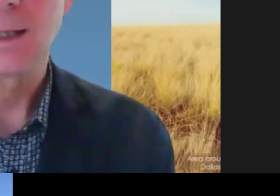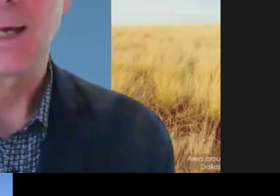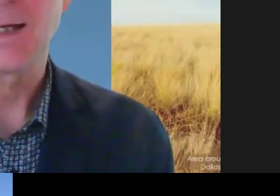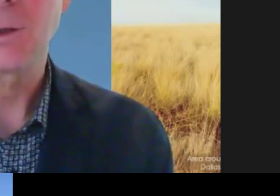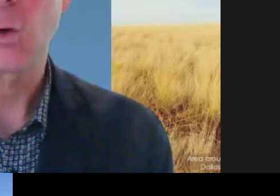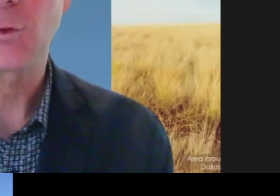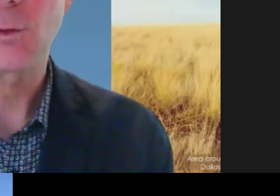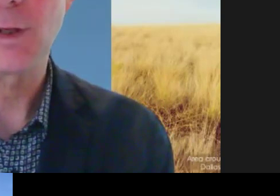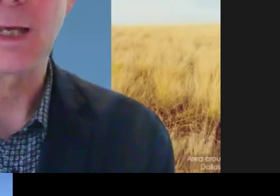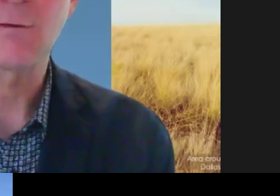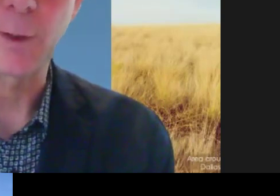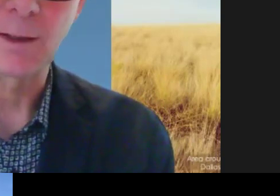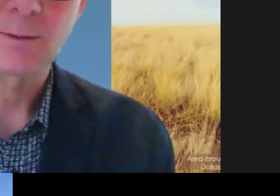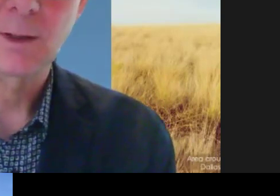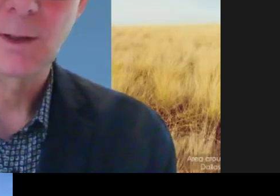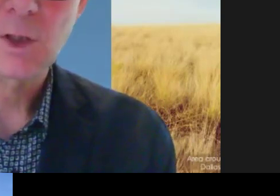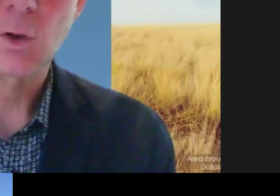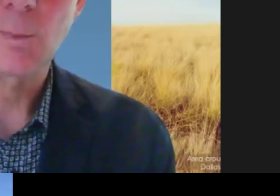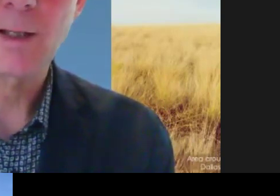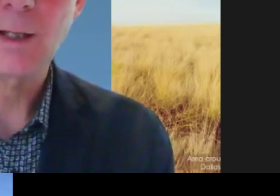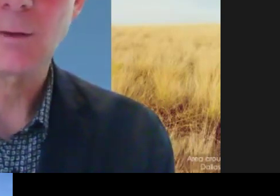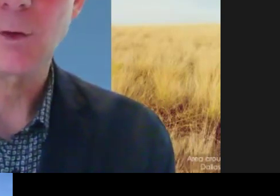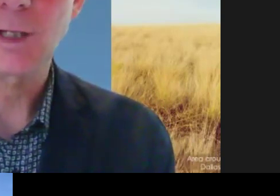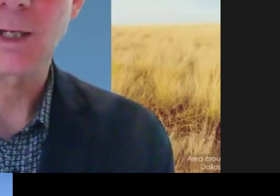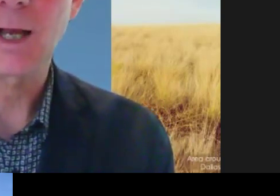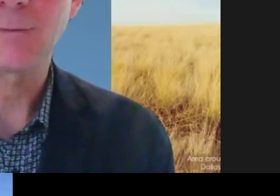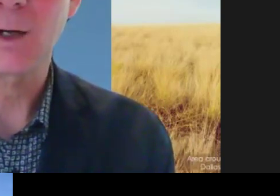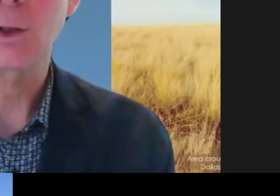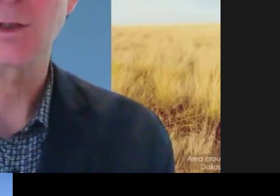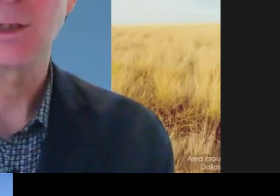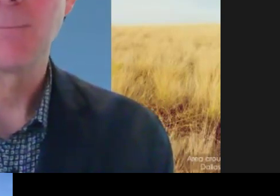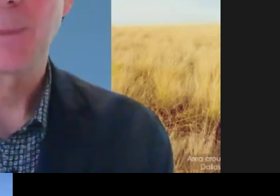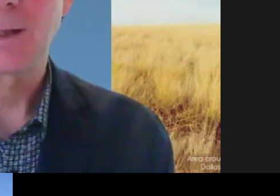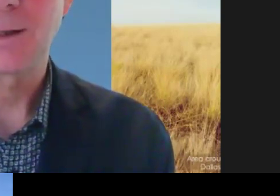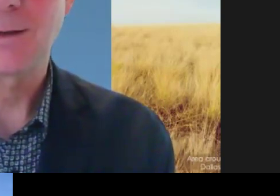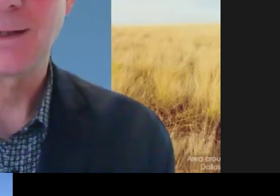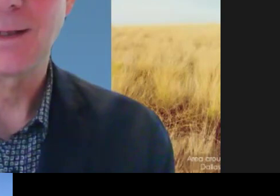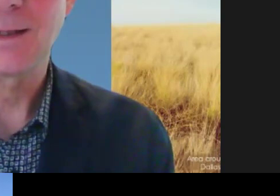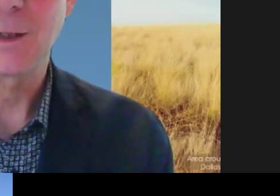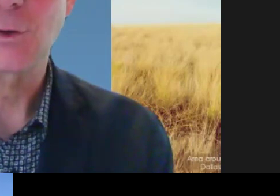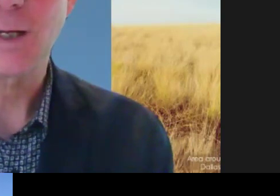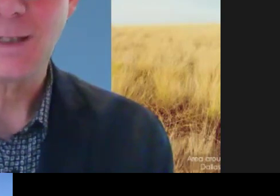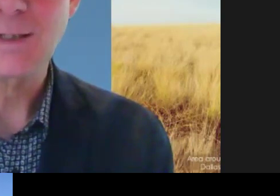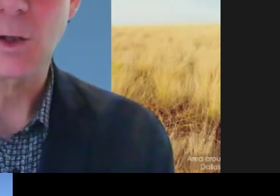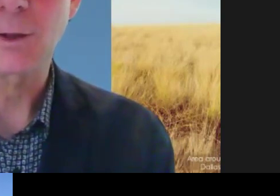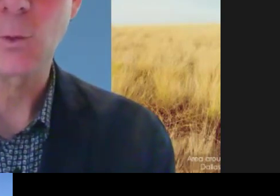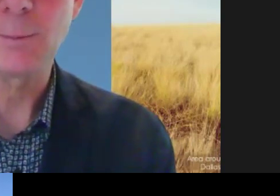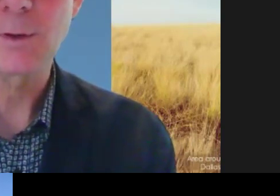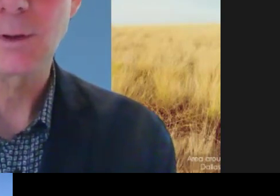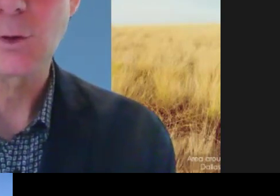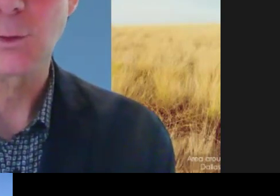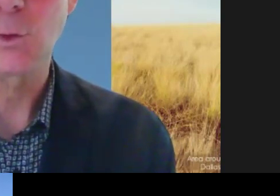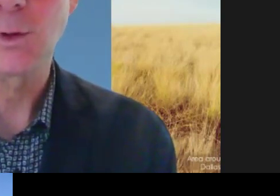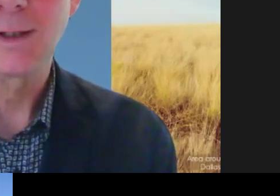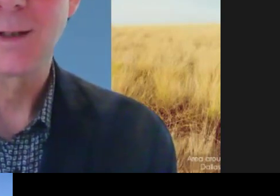waste, and also the A3. So by the end of the 10 and a half hours, the trainees are